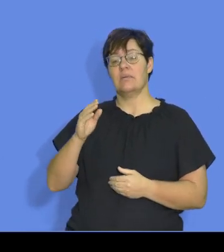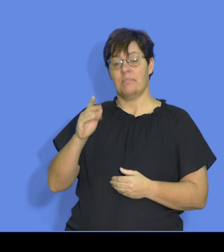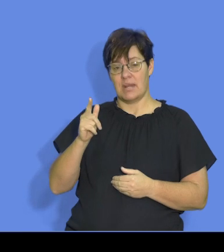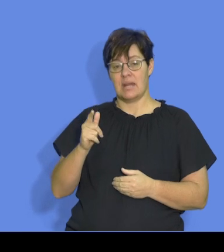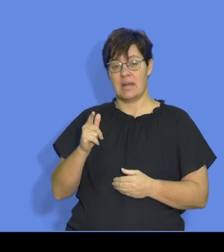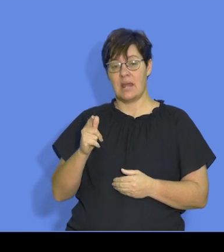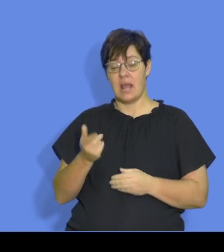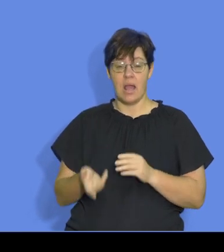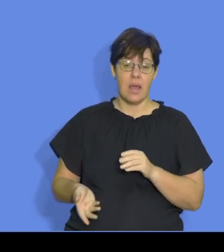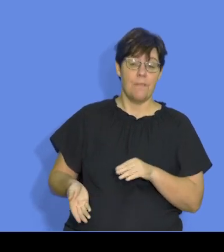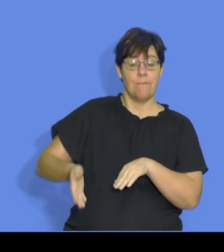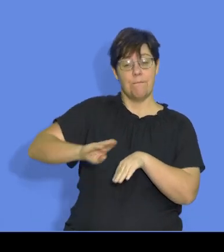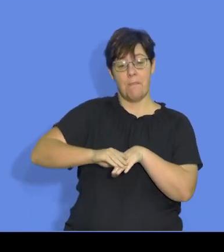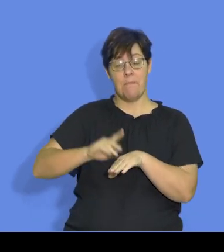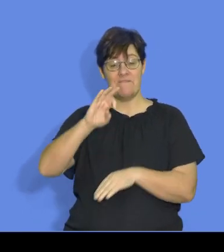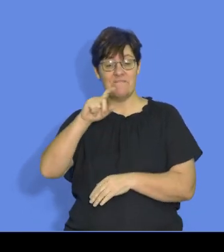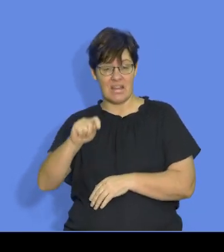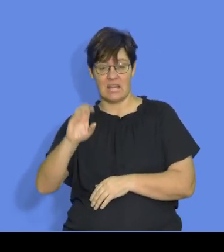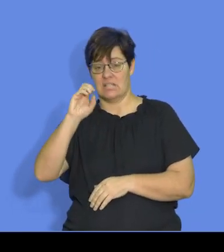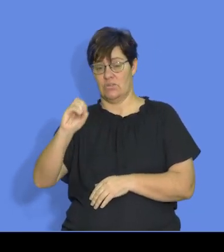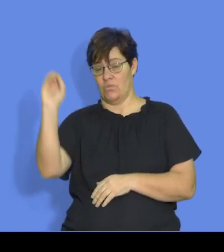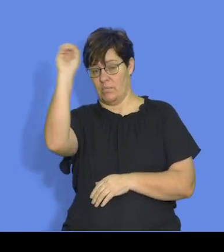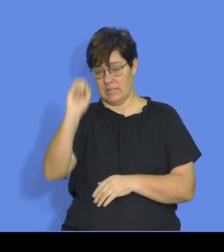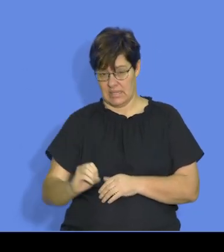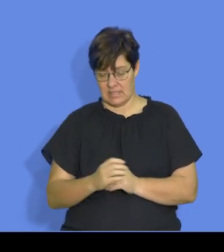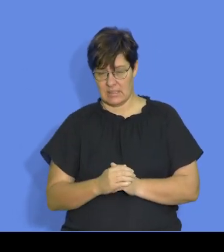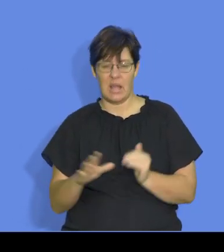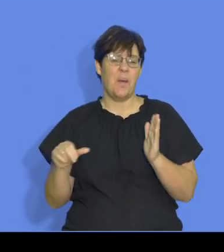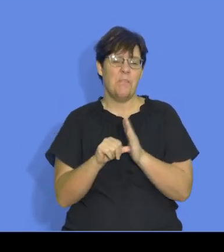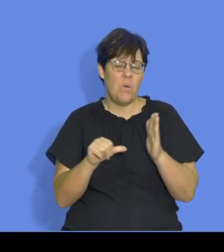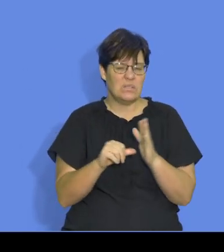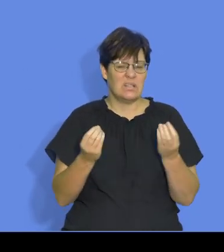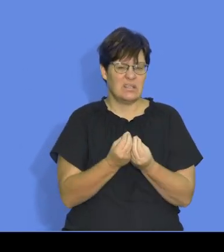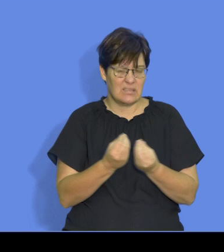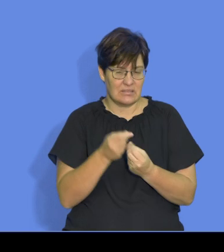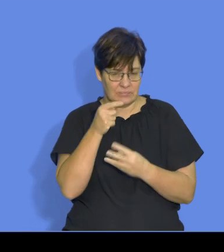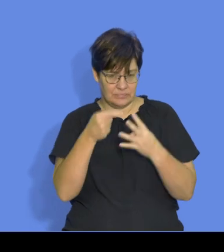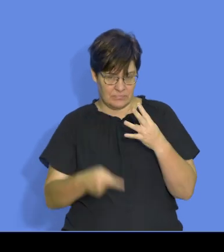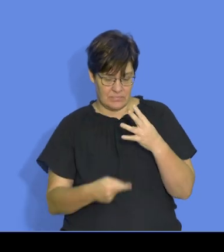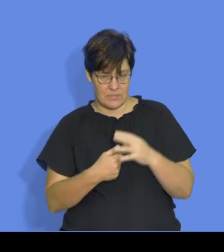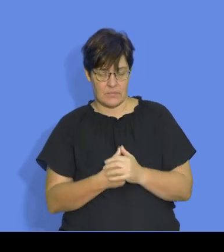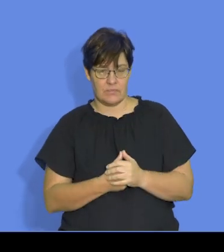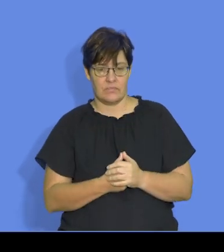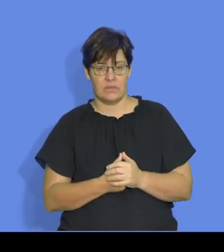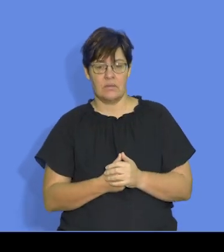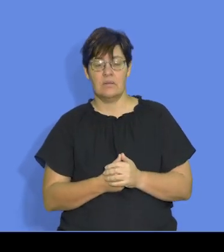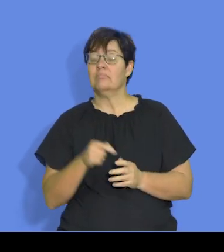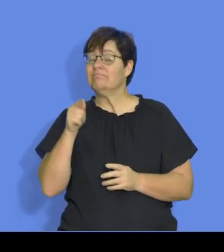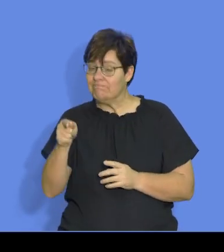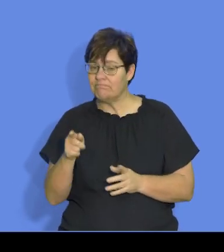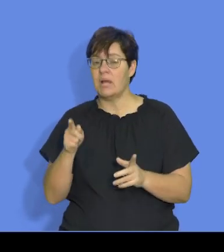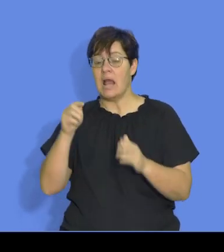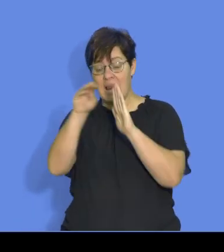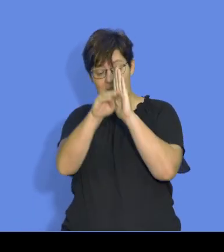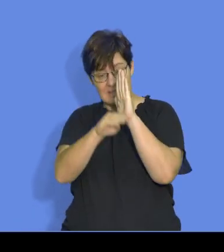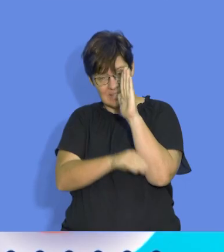VAT. This would include essential items, and this list also can be changed